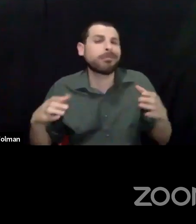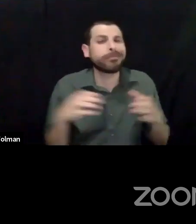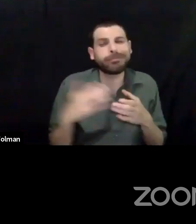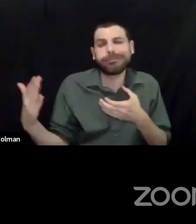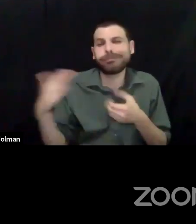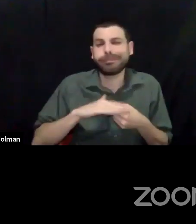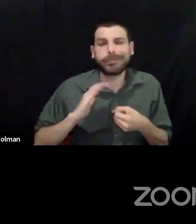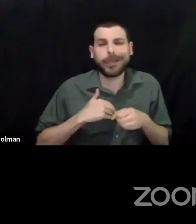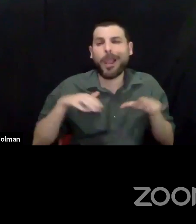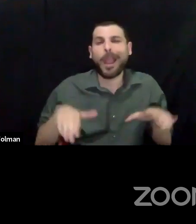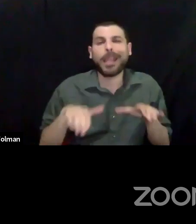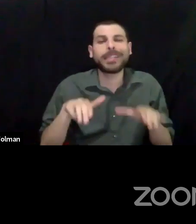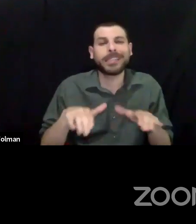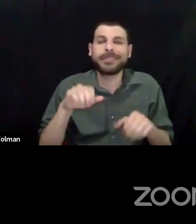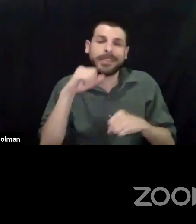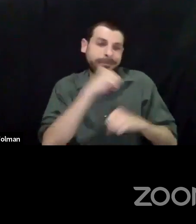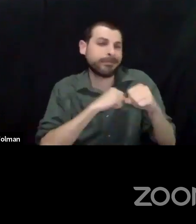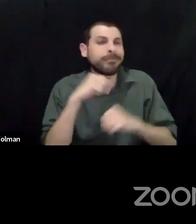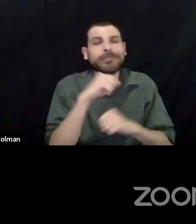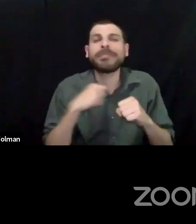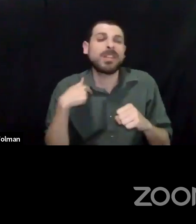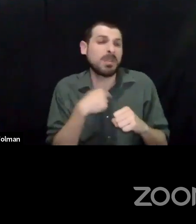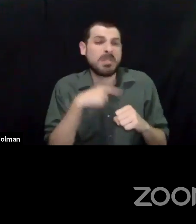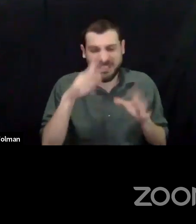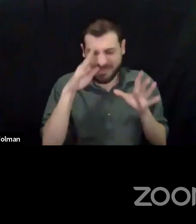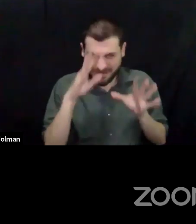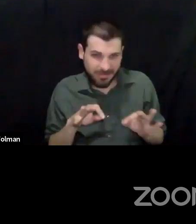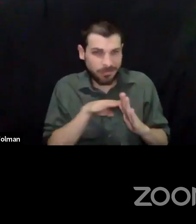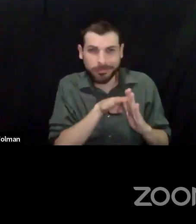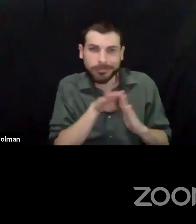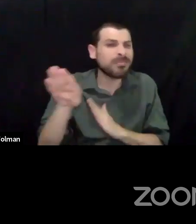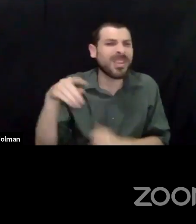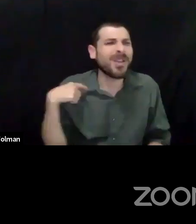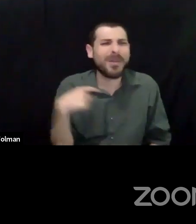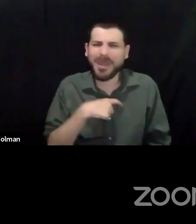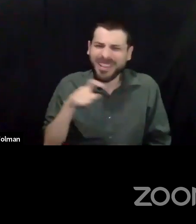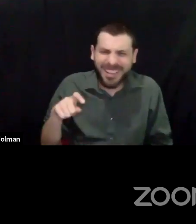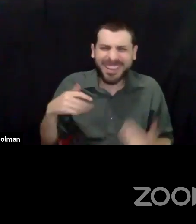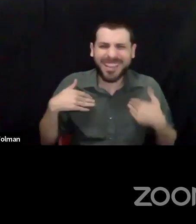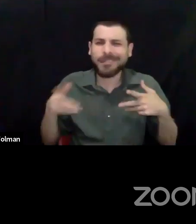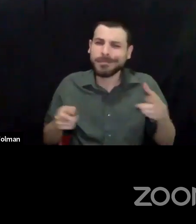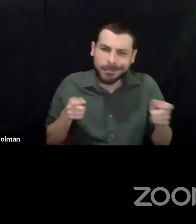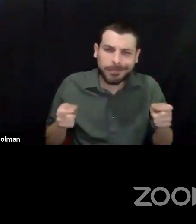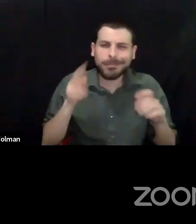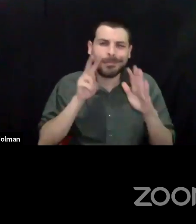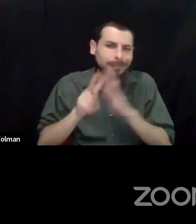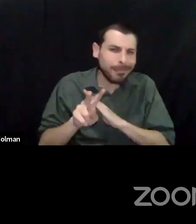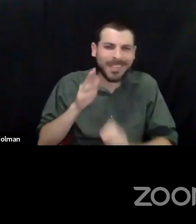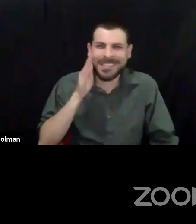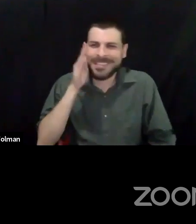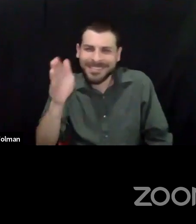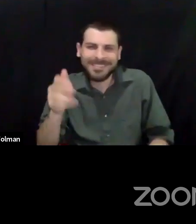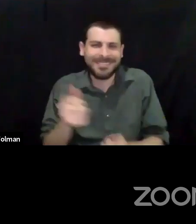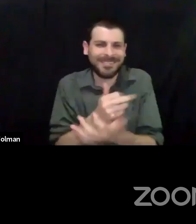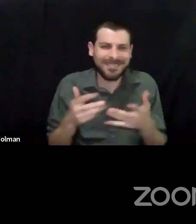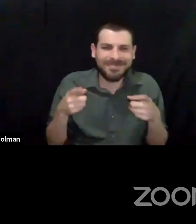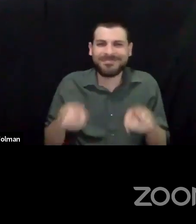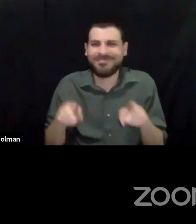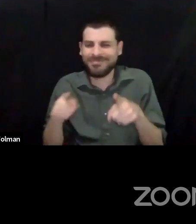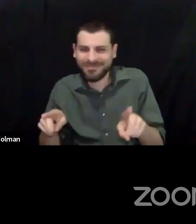creativity, ribbon, choice, necessity, voice for destiny, successfully, voice aggressively, strong